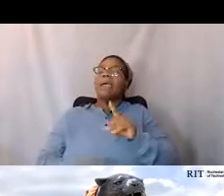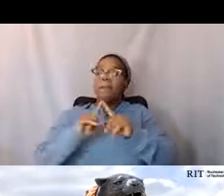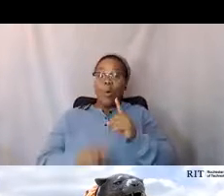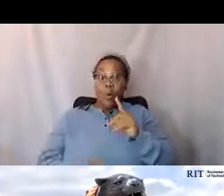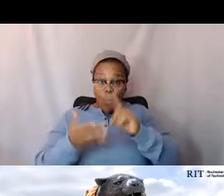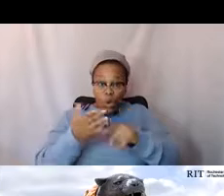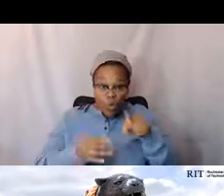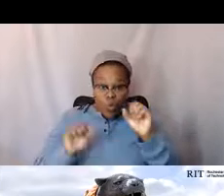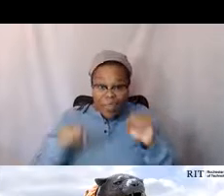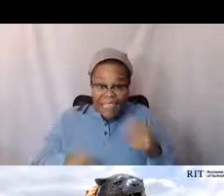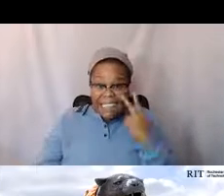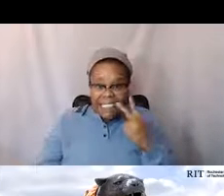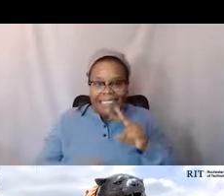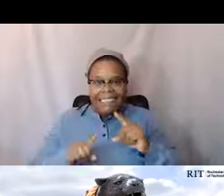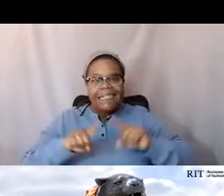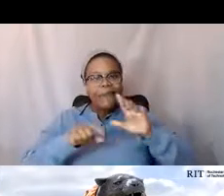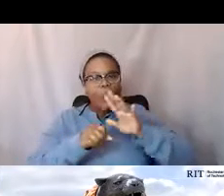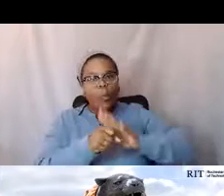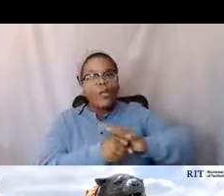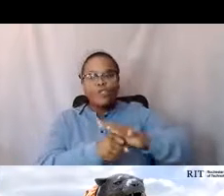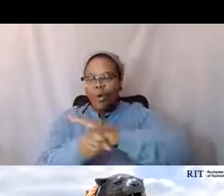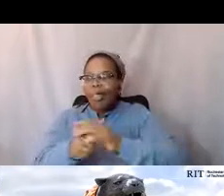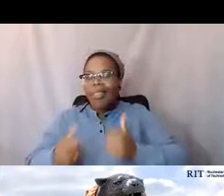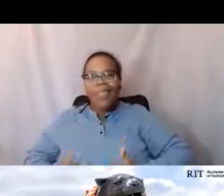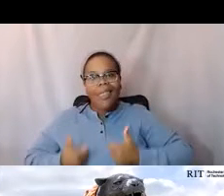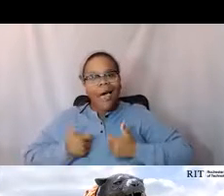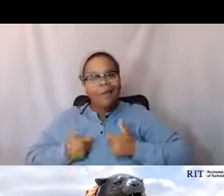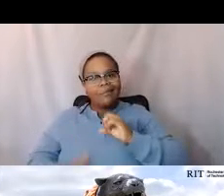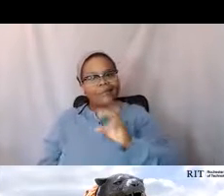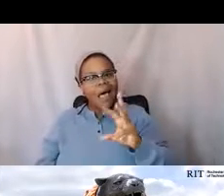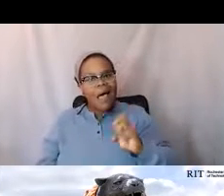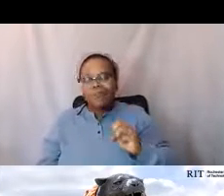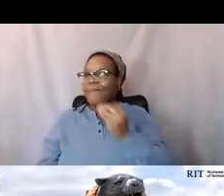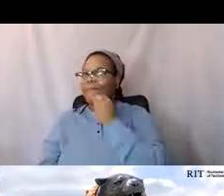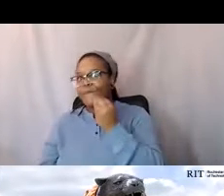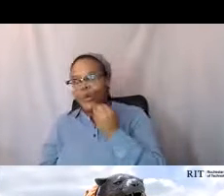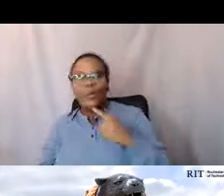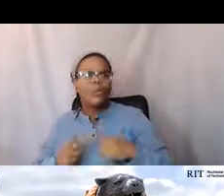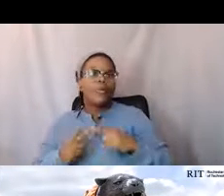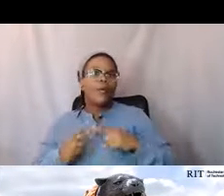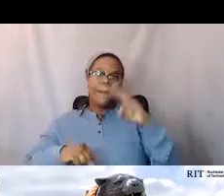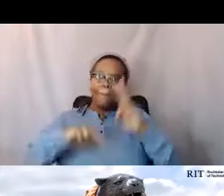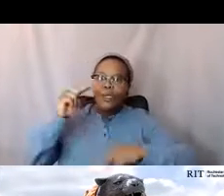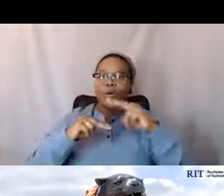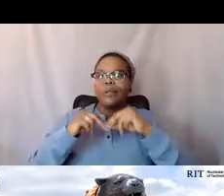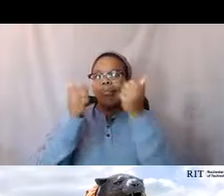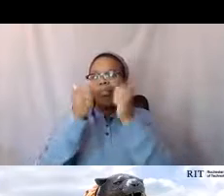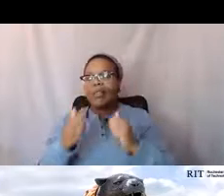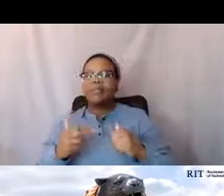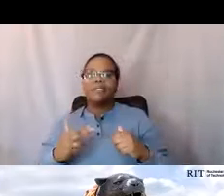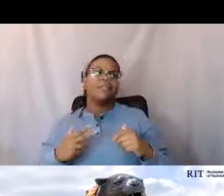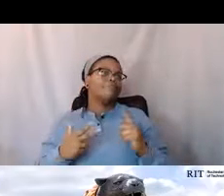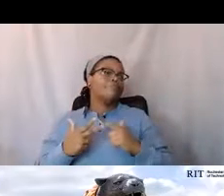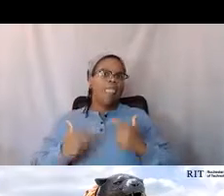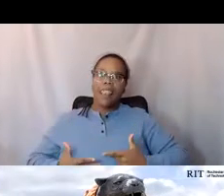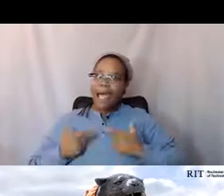different regional lifestyles, everything from the food, the architecture, the lifestyle,